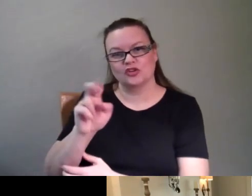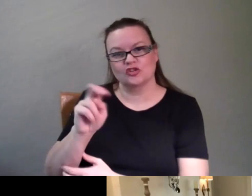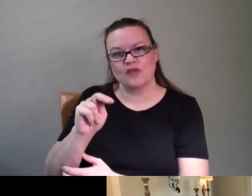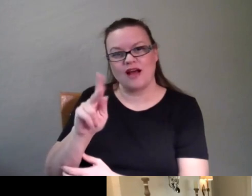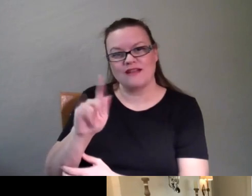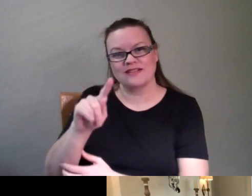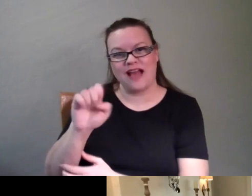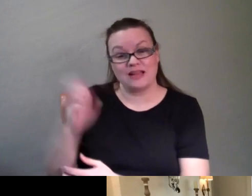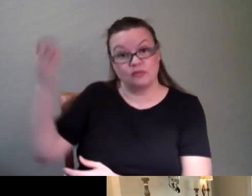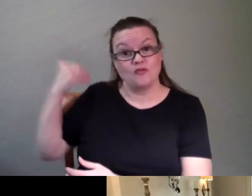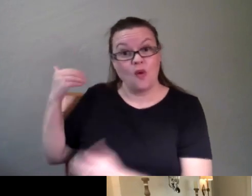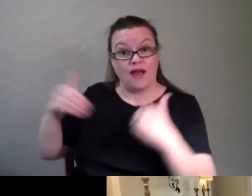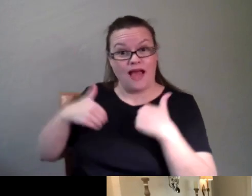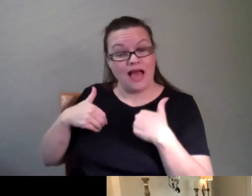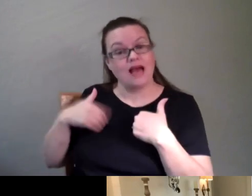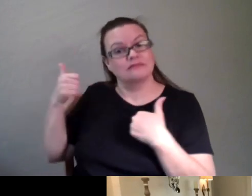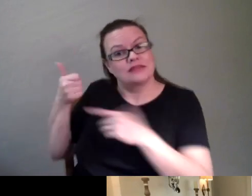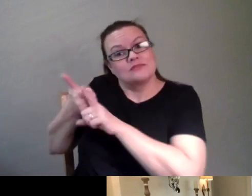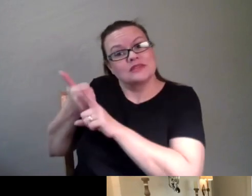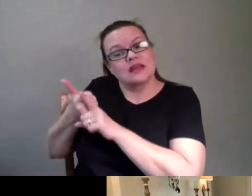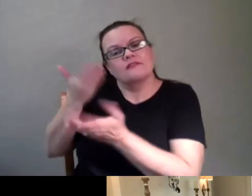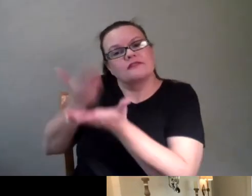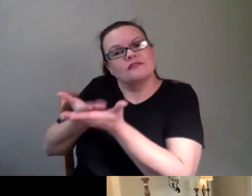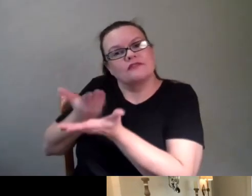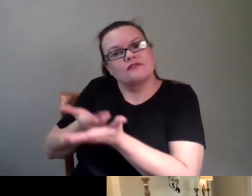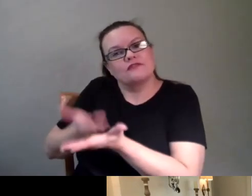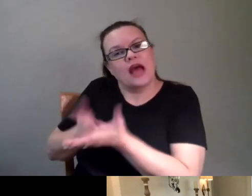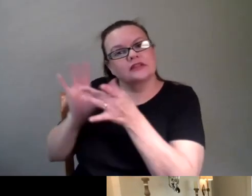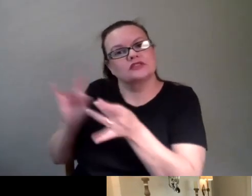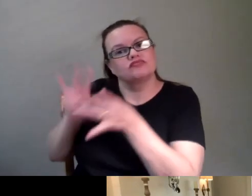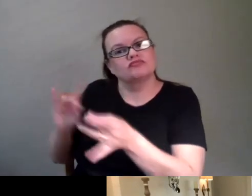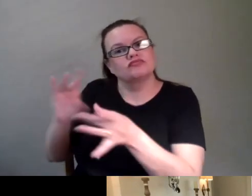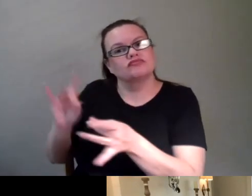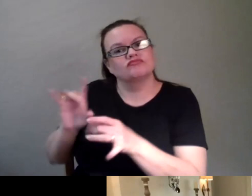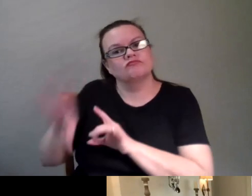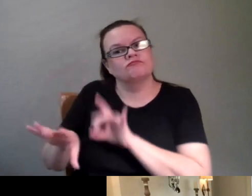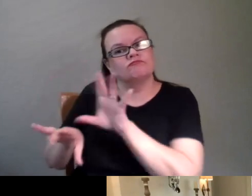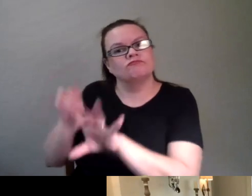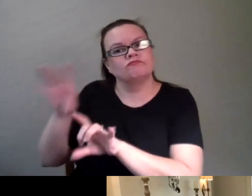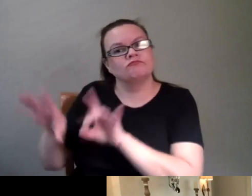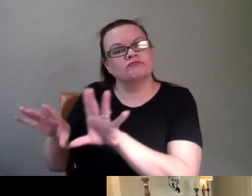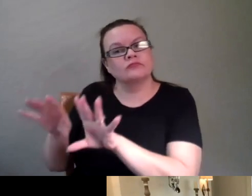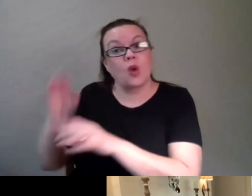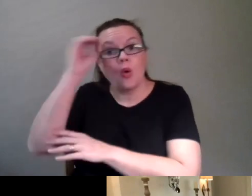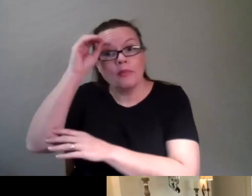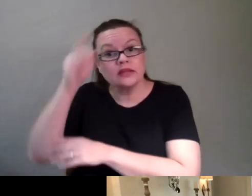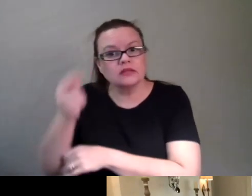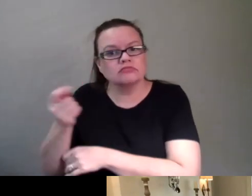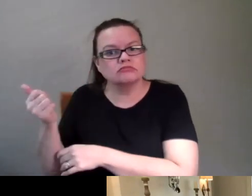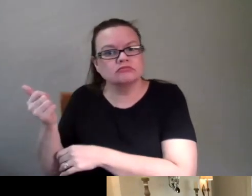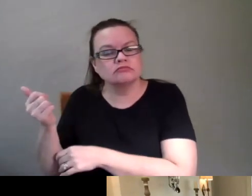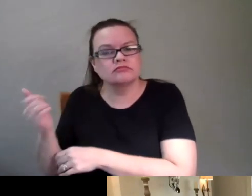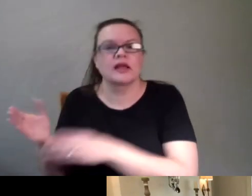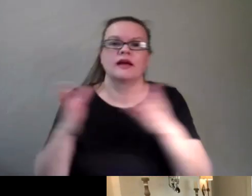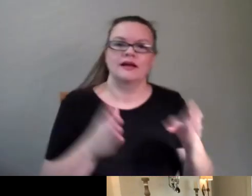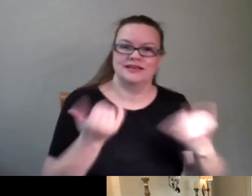common understanding of a situation? And in fact, we just finished some research that we're doing with a group on women